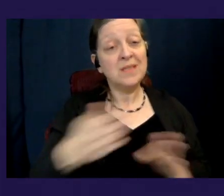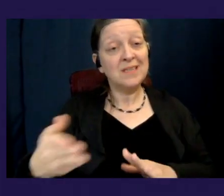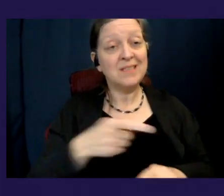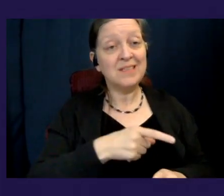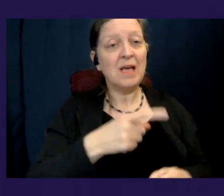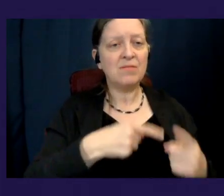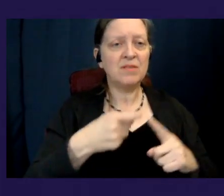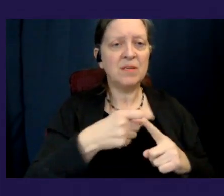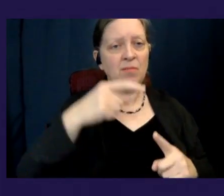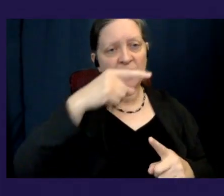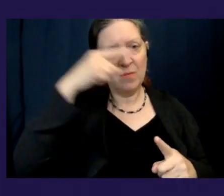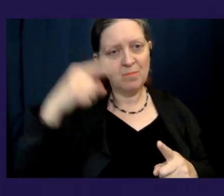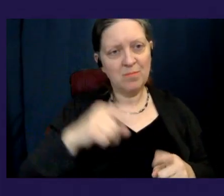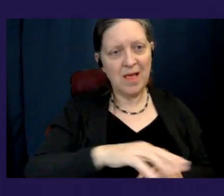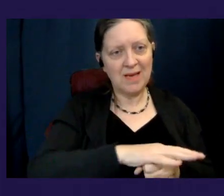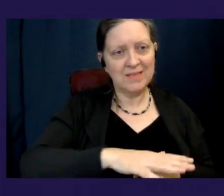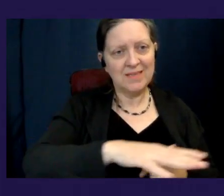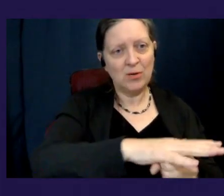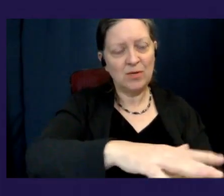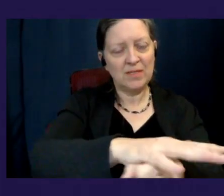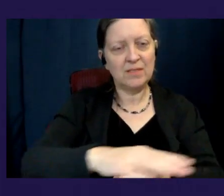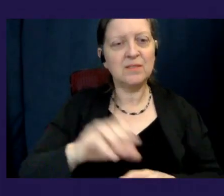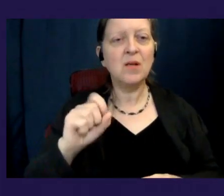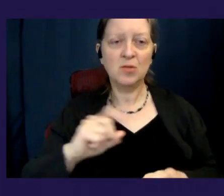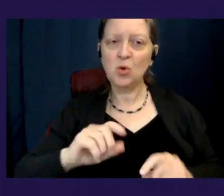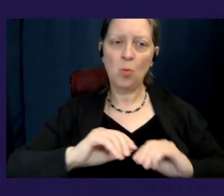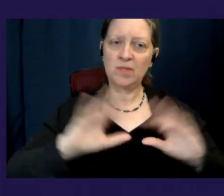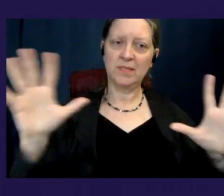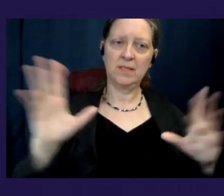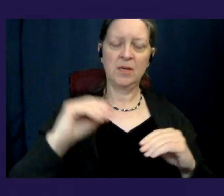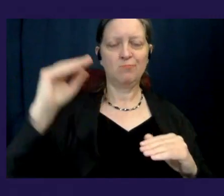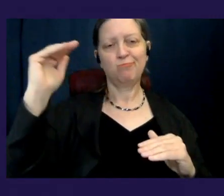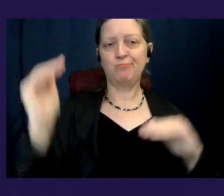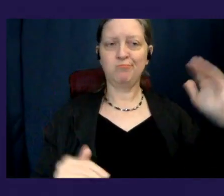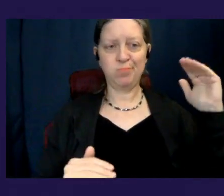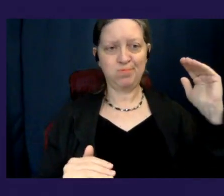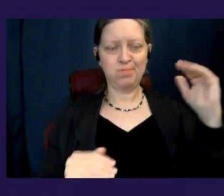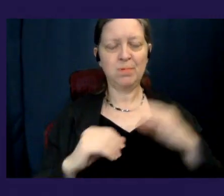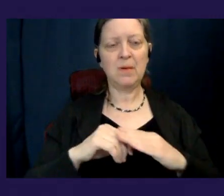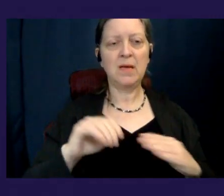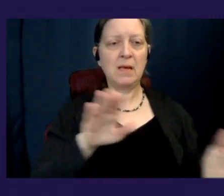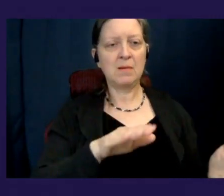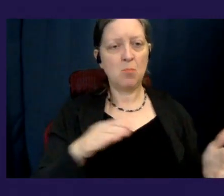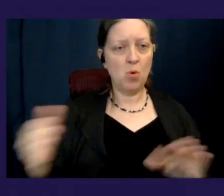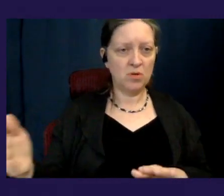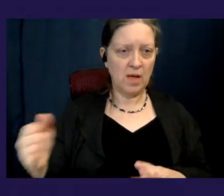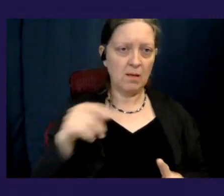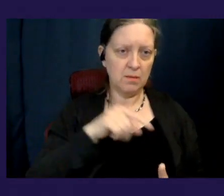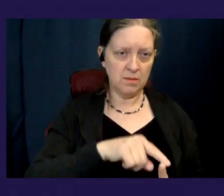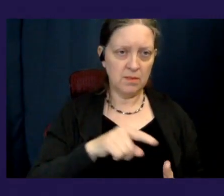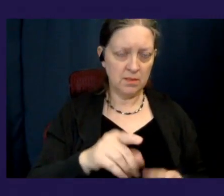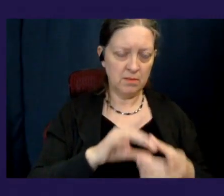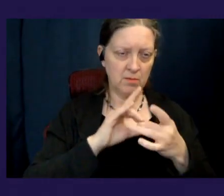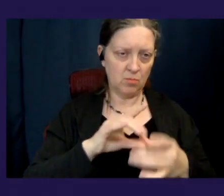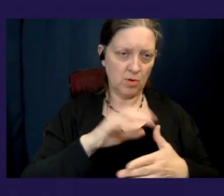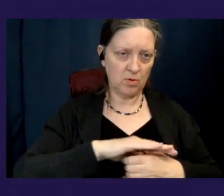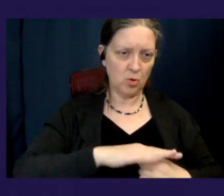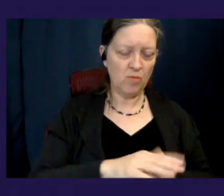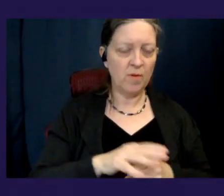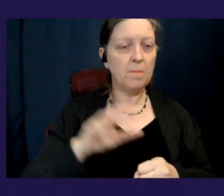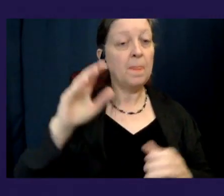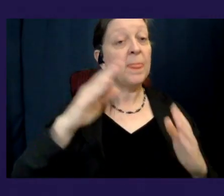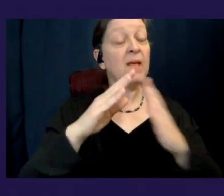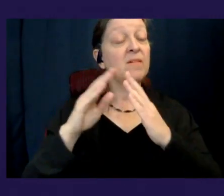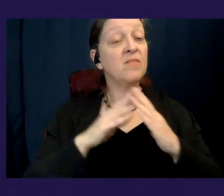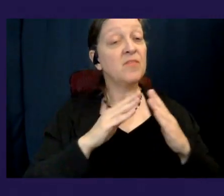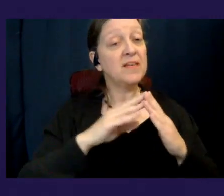immediate disparities in mortality, and the city decided that the best approach would be to create a clear line of communication with